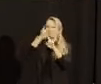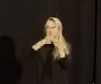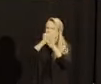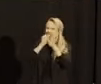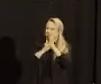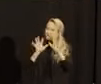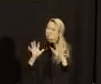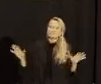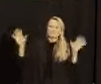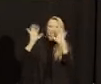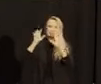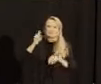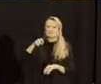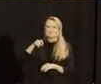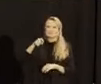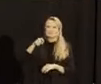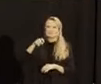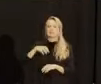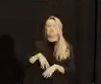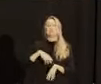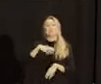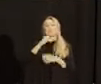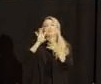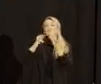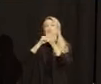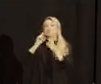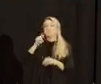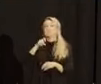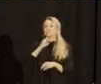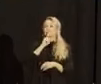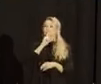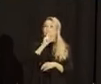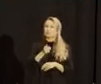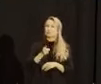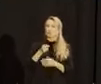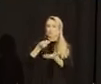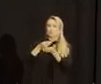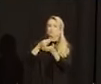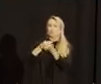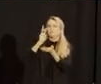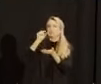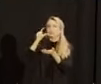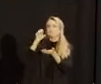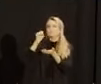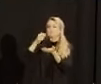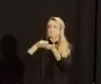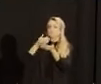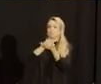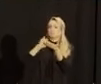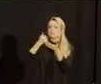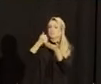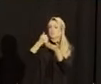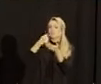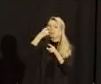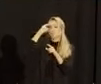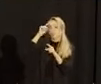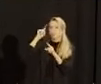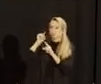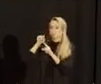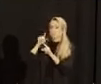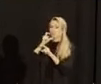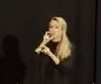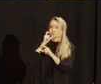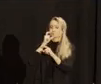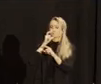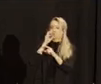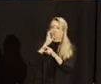And we also need to make sure that the wages for our direct support workers are